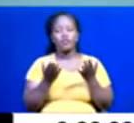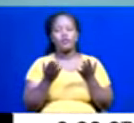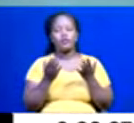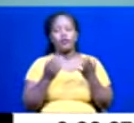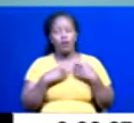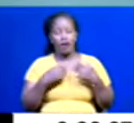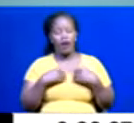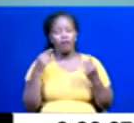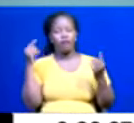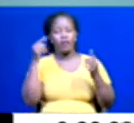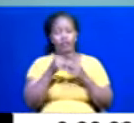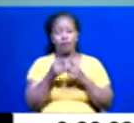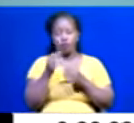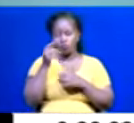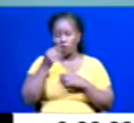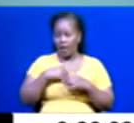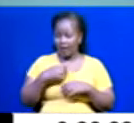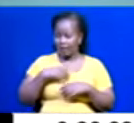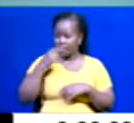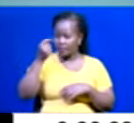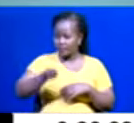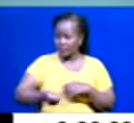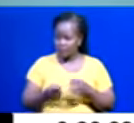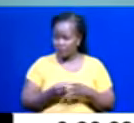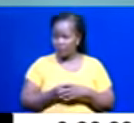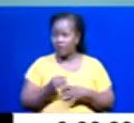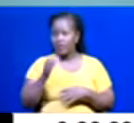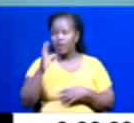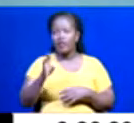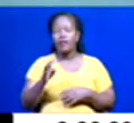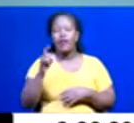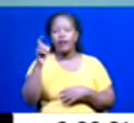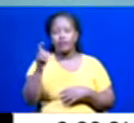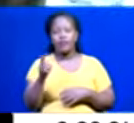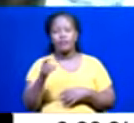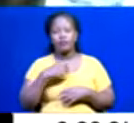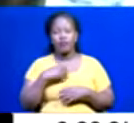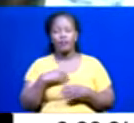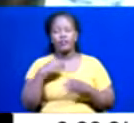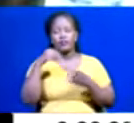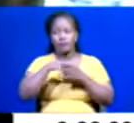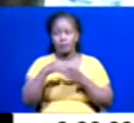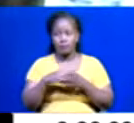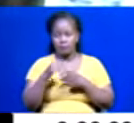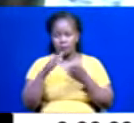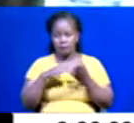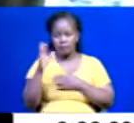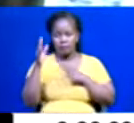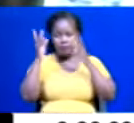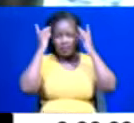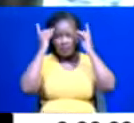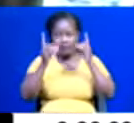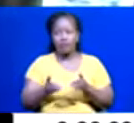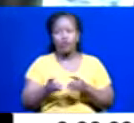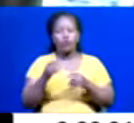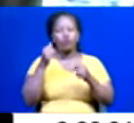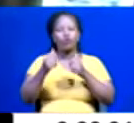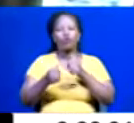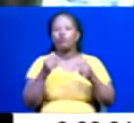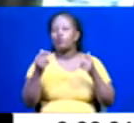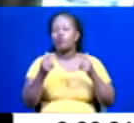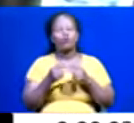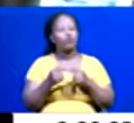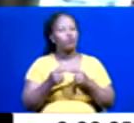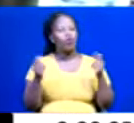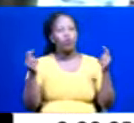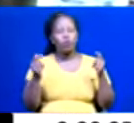adjudicate disputes, the executive has specifically been vested with powers. A move that was vehemently opposed by the